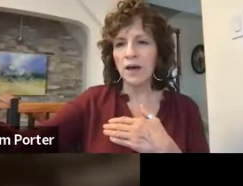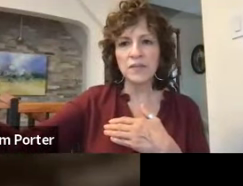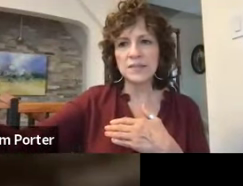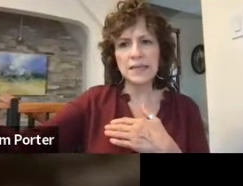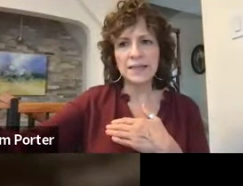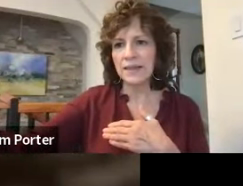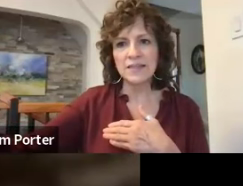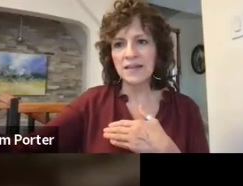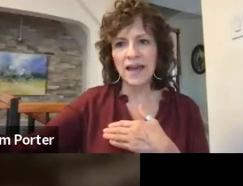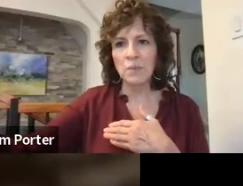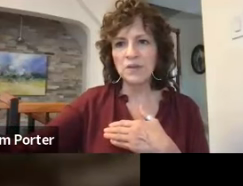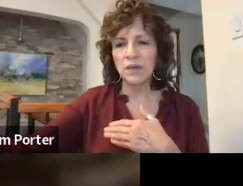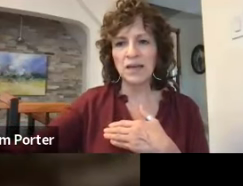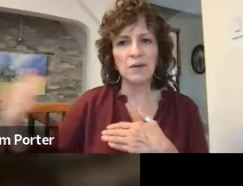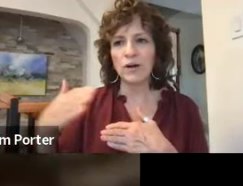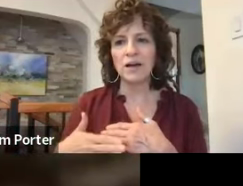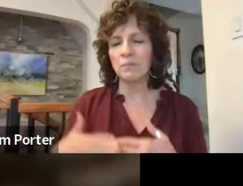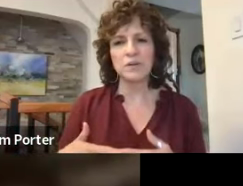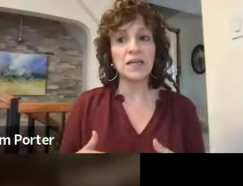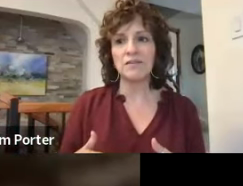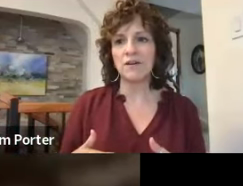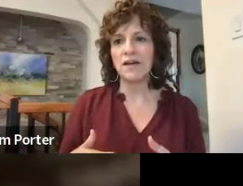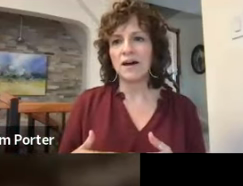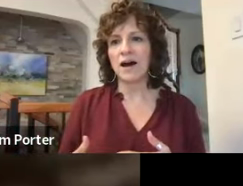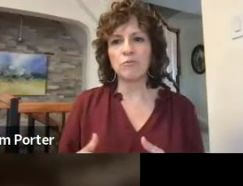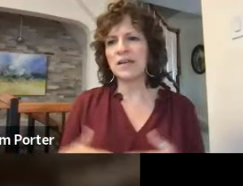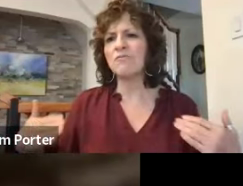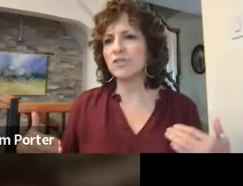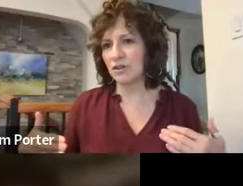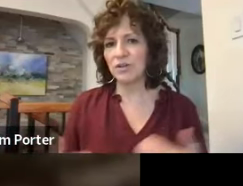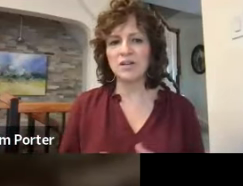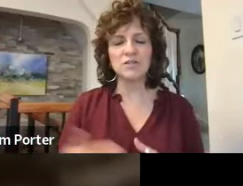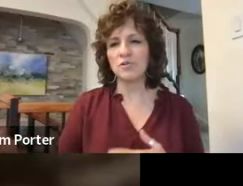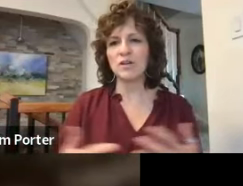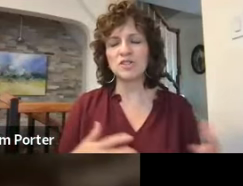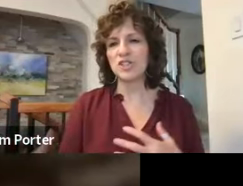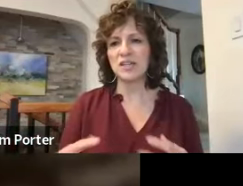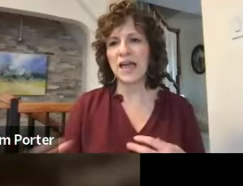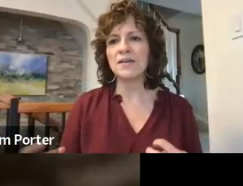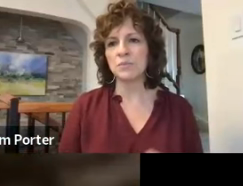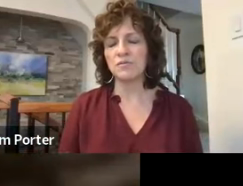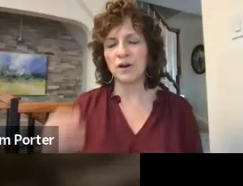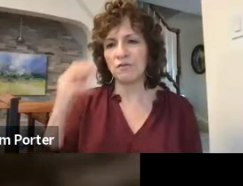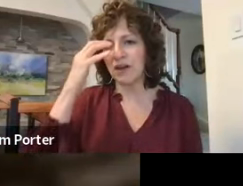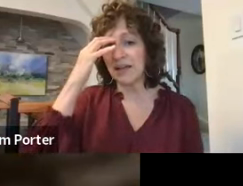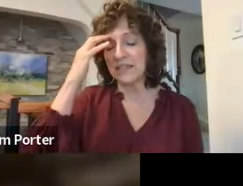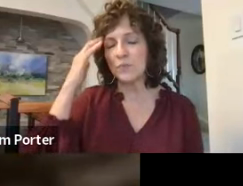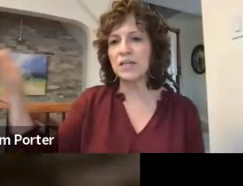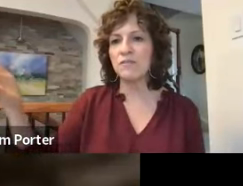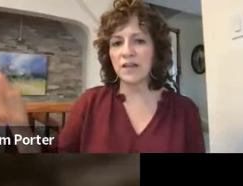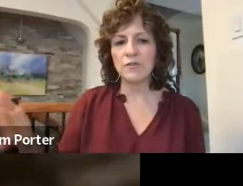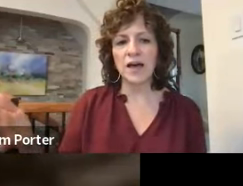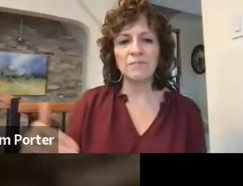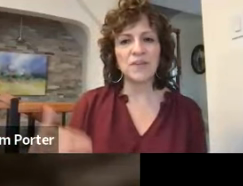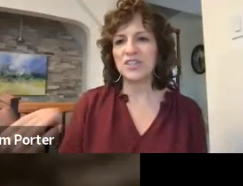me about this deadly thing that's going to happen to me and what I believe I would never do, so there's just a chasm of